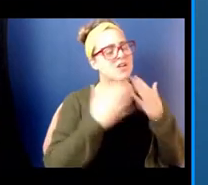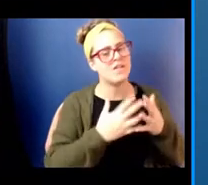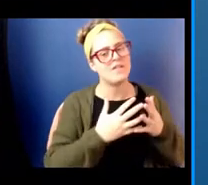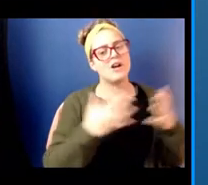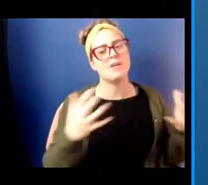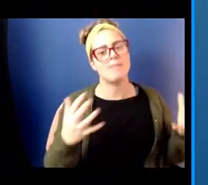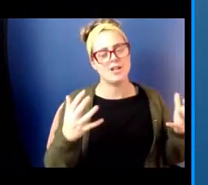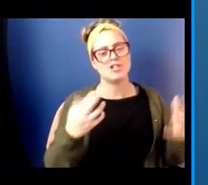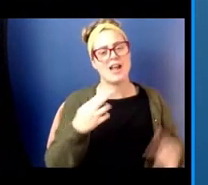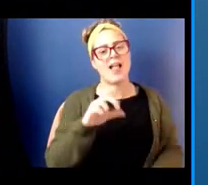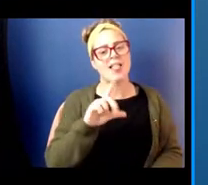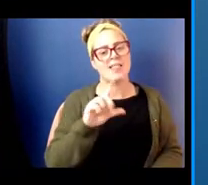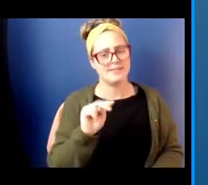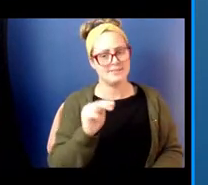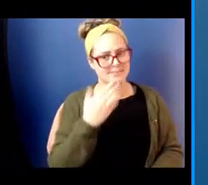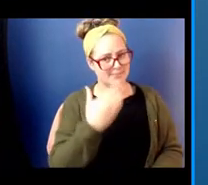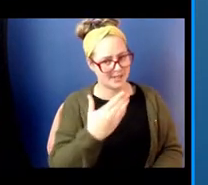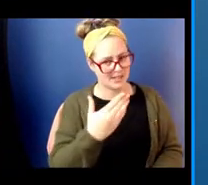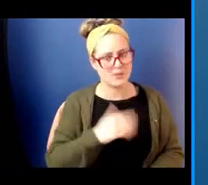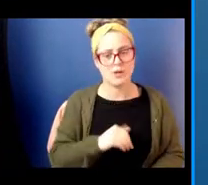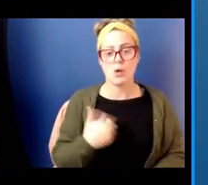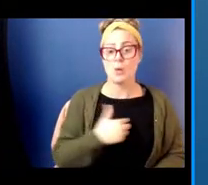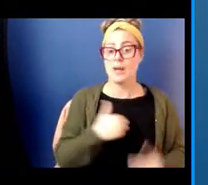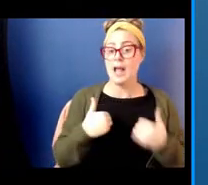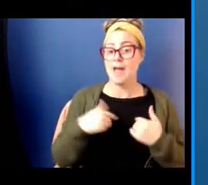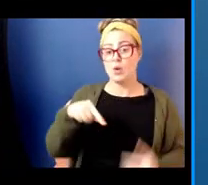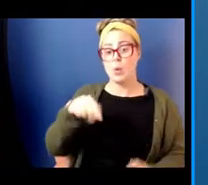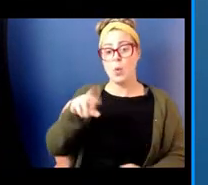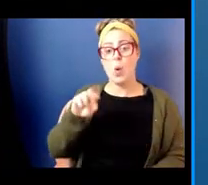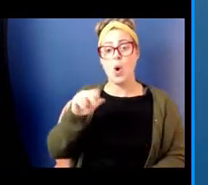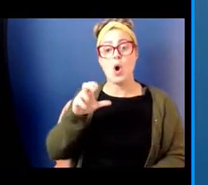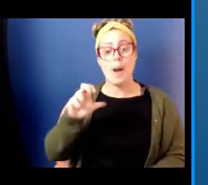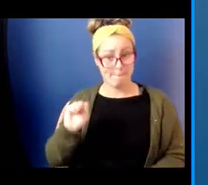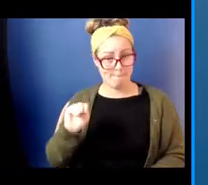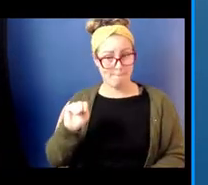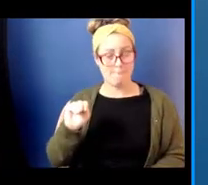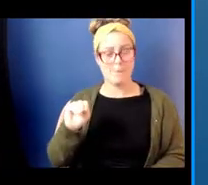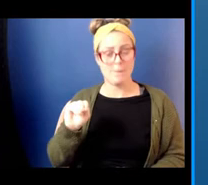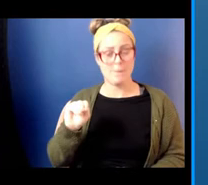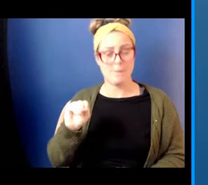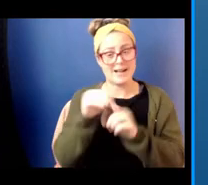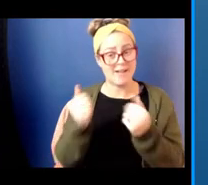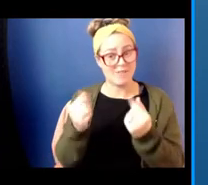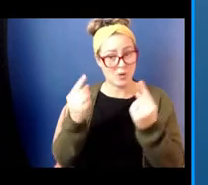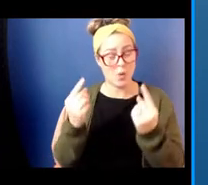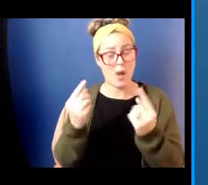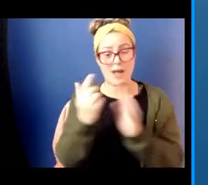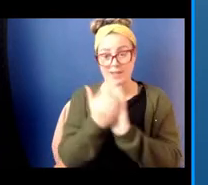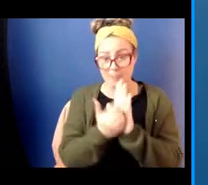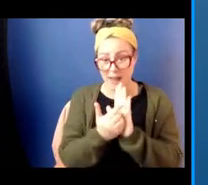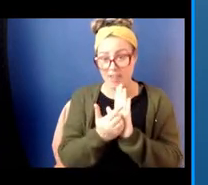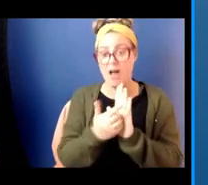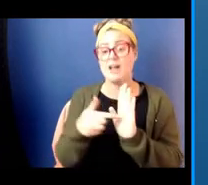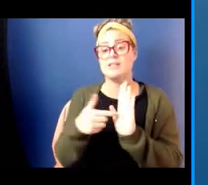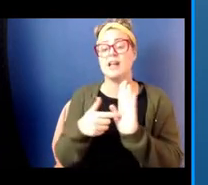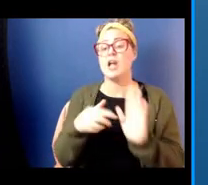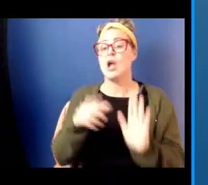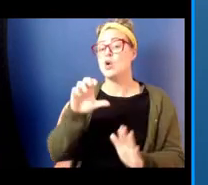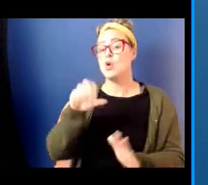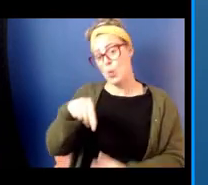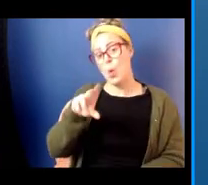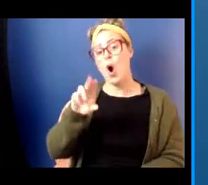since we do have a quorum we'll just remind everybody that for our Charter and bylaws a quorum is constituted by 40 or 13